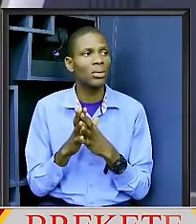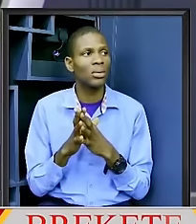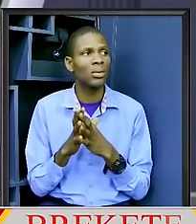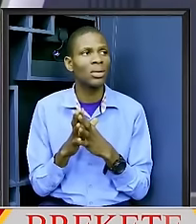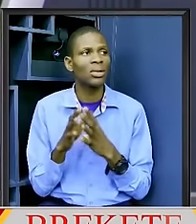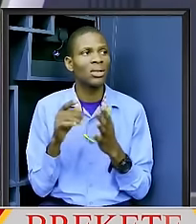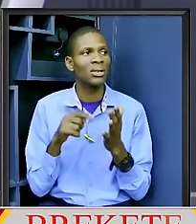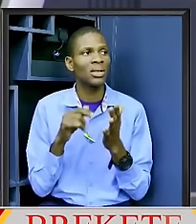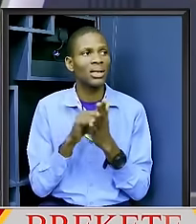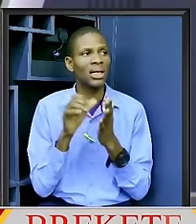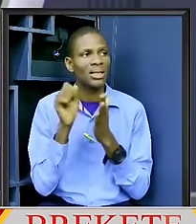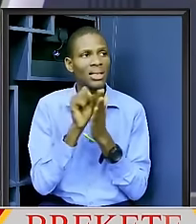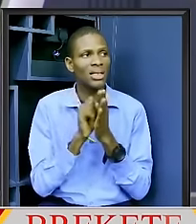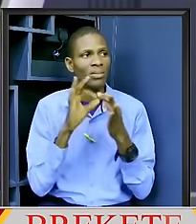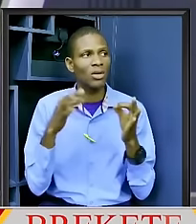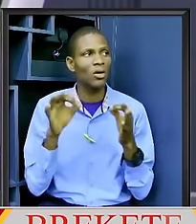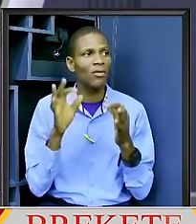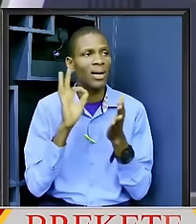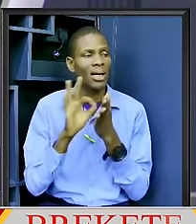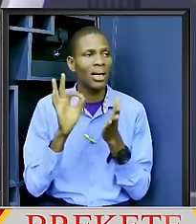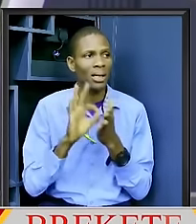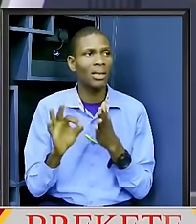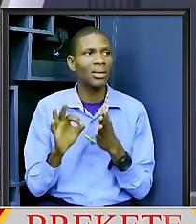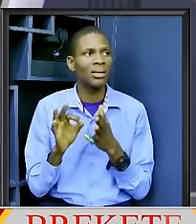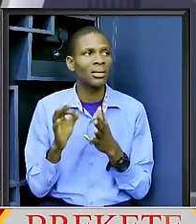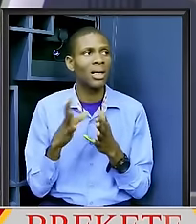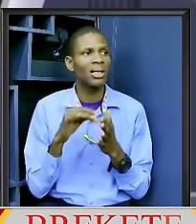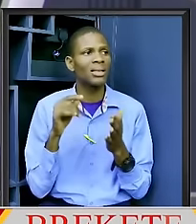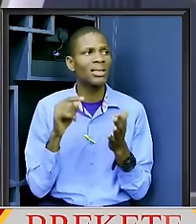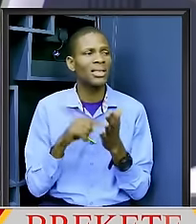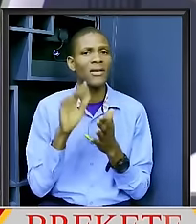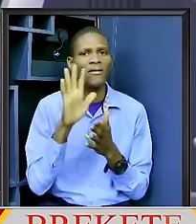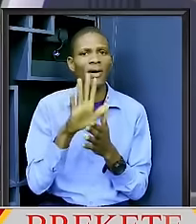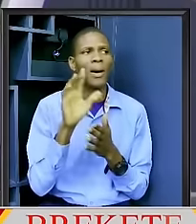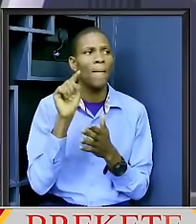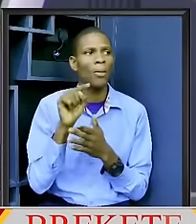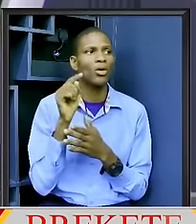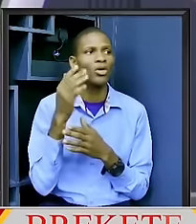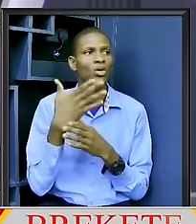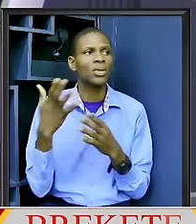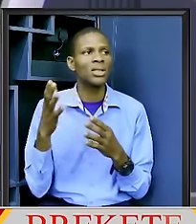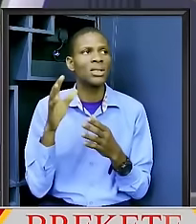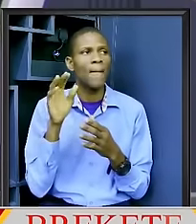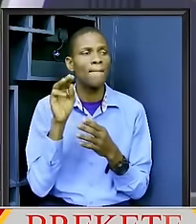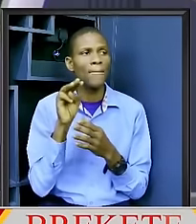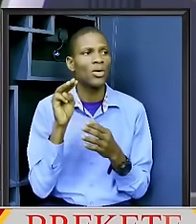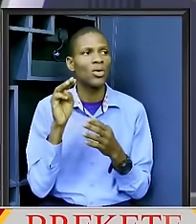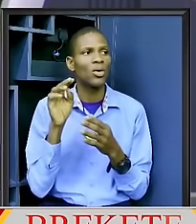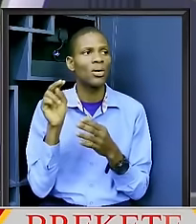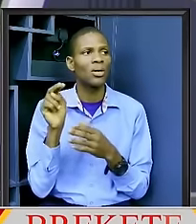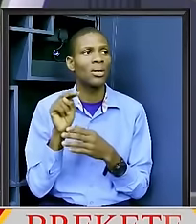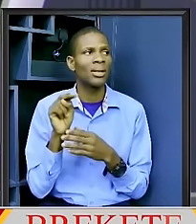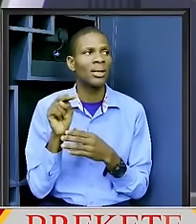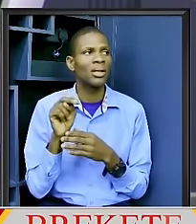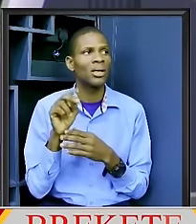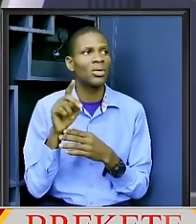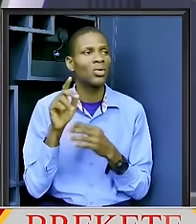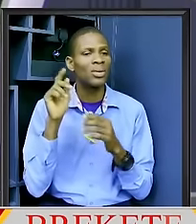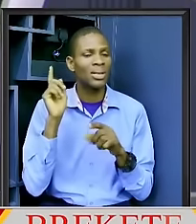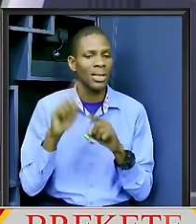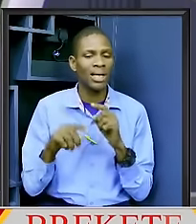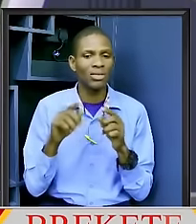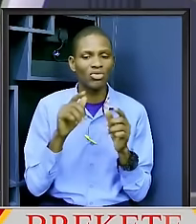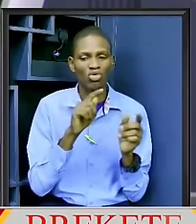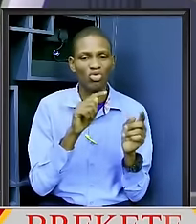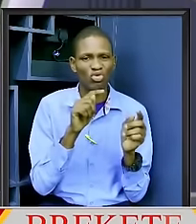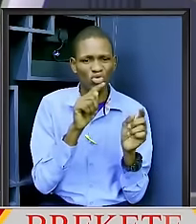This is the statement of account, yes. And then this 5-point-something million naira. Yes. You cannot